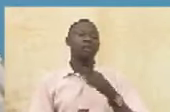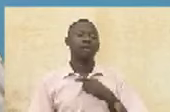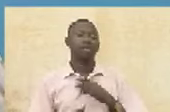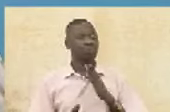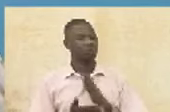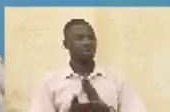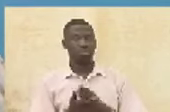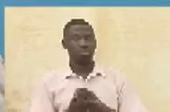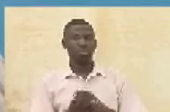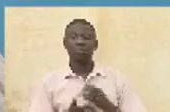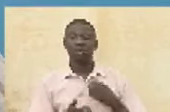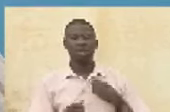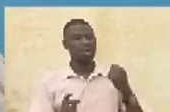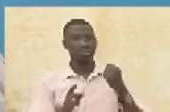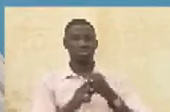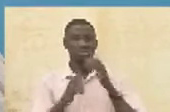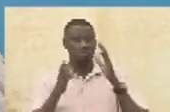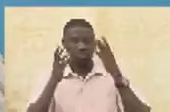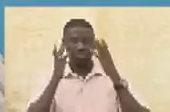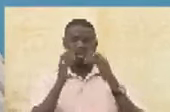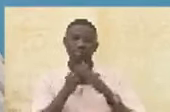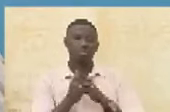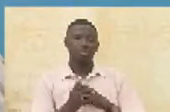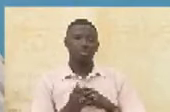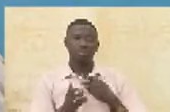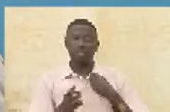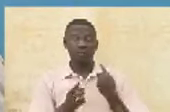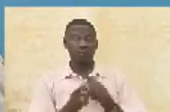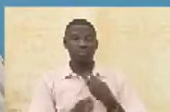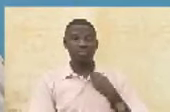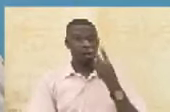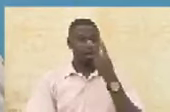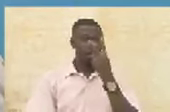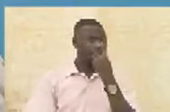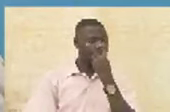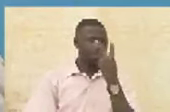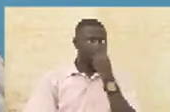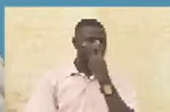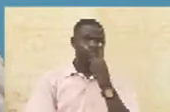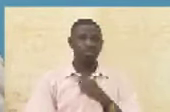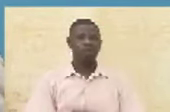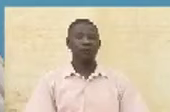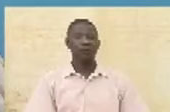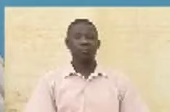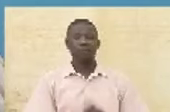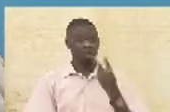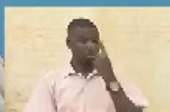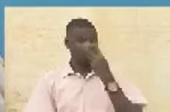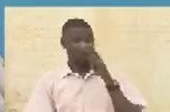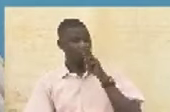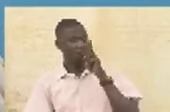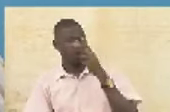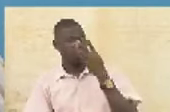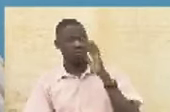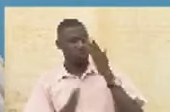really giving me serious problems, especially my eyes. My eyes have a problem now.